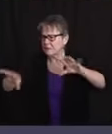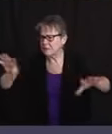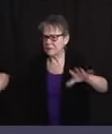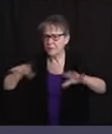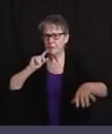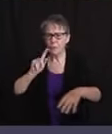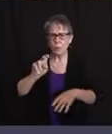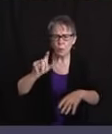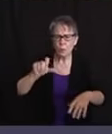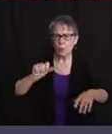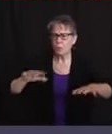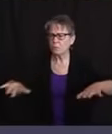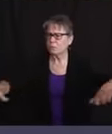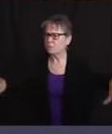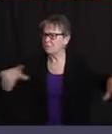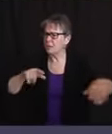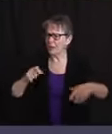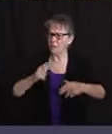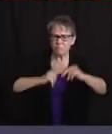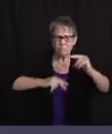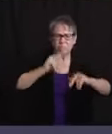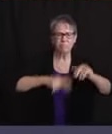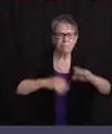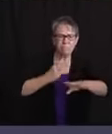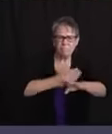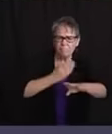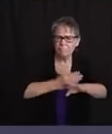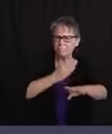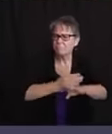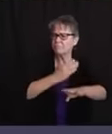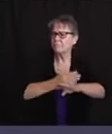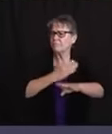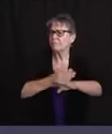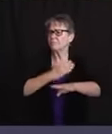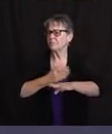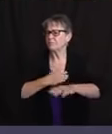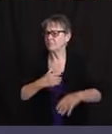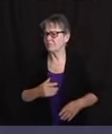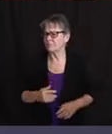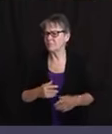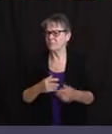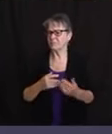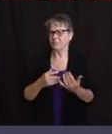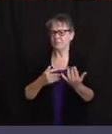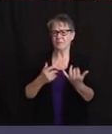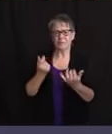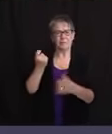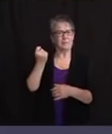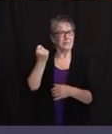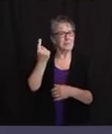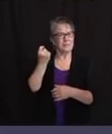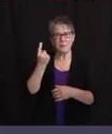that. We're a corridor state. And I think when people really understand